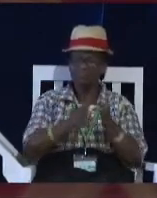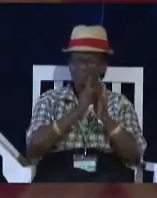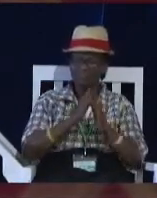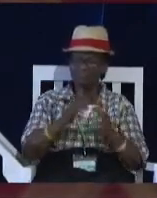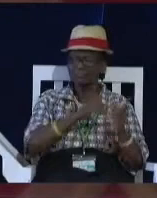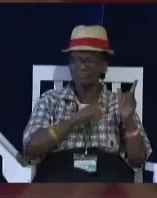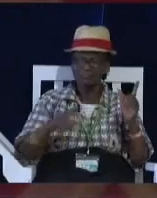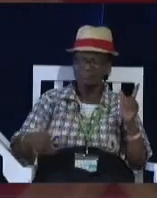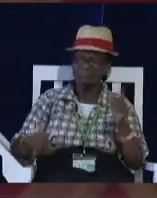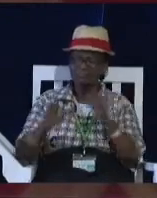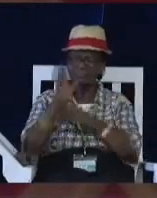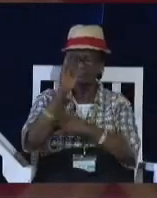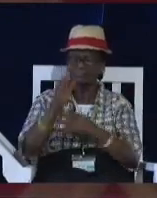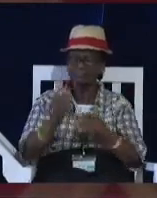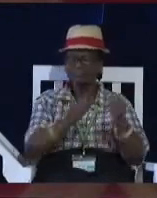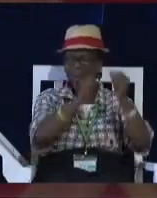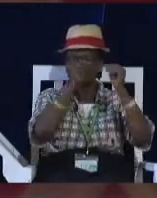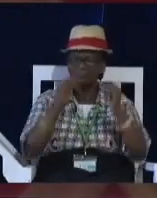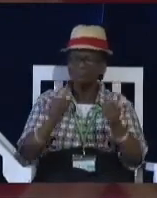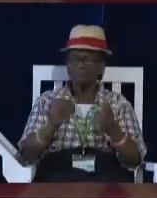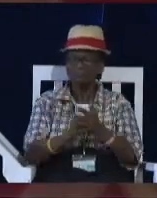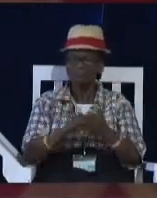that this very night